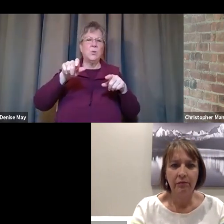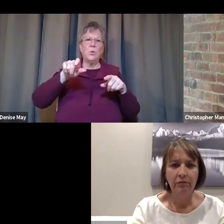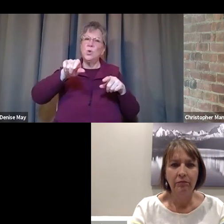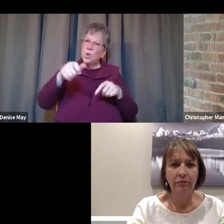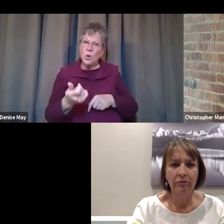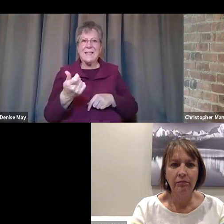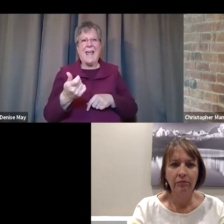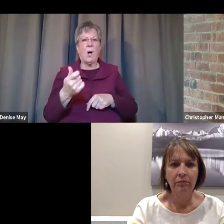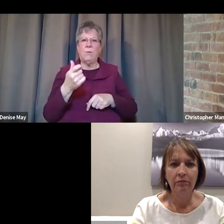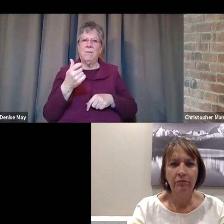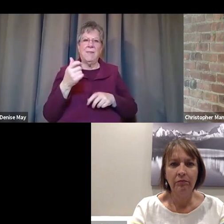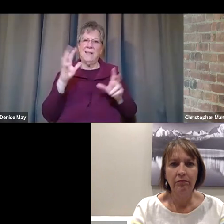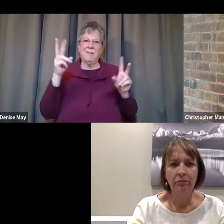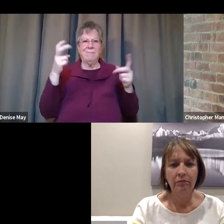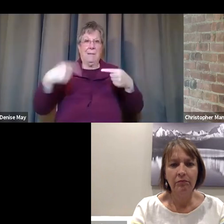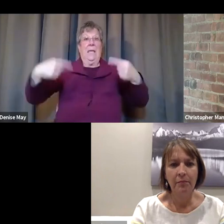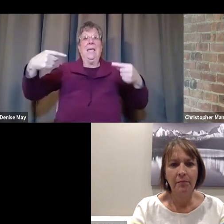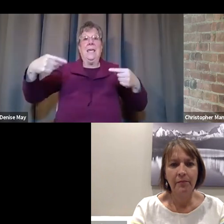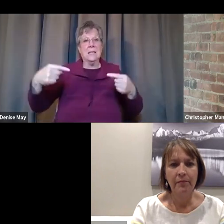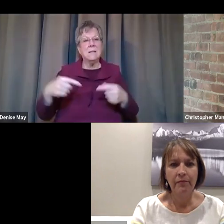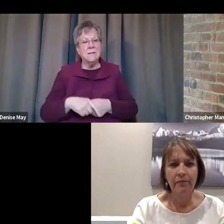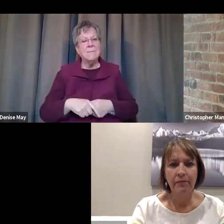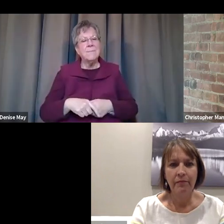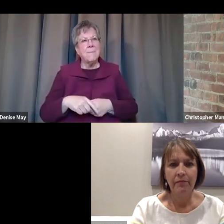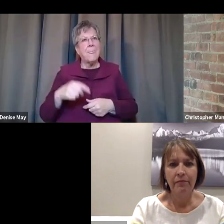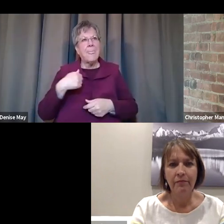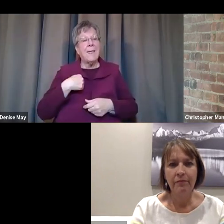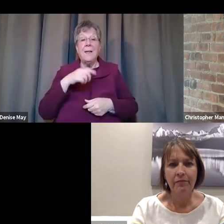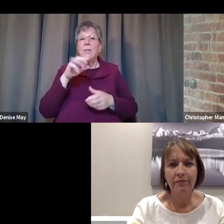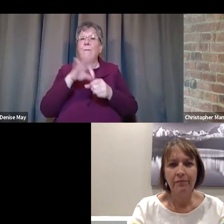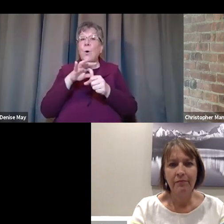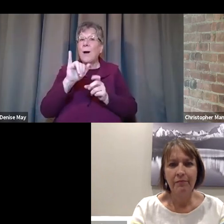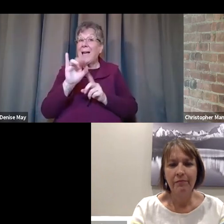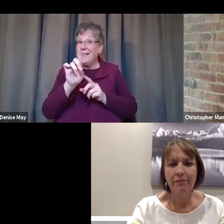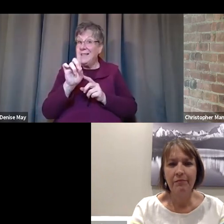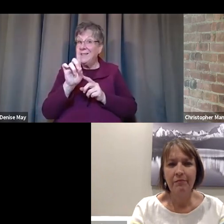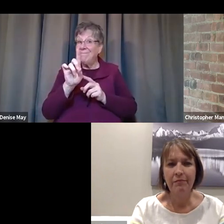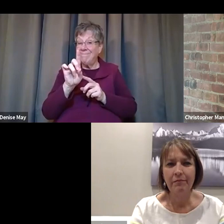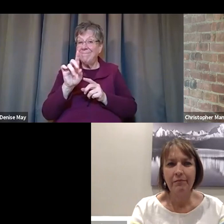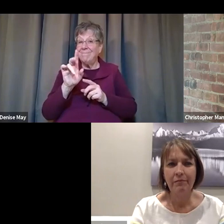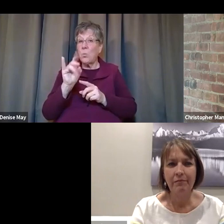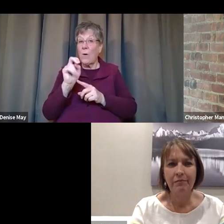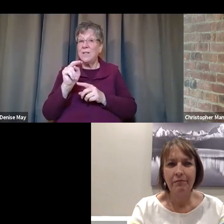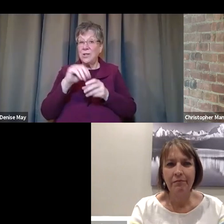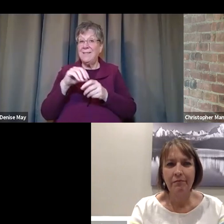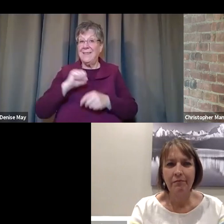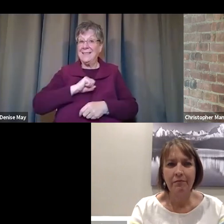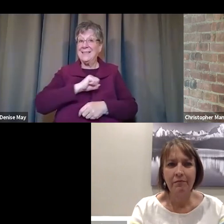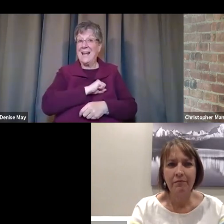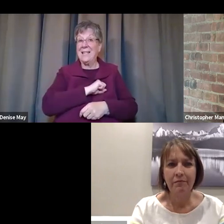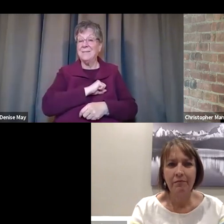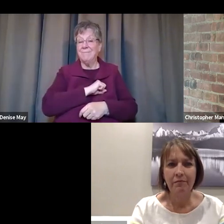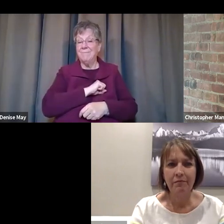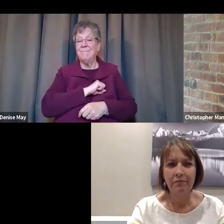So in particular, earlier I was going to mention the voter ID provision in the new bill in the Senate, which